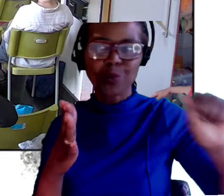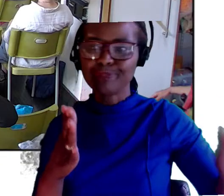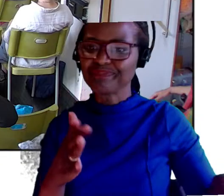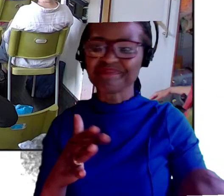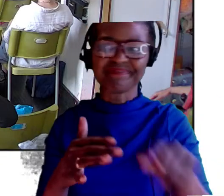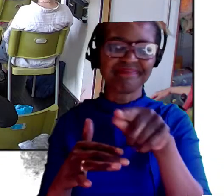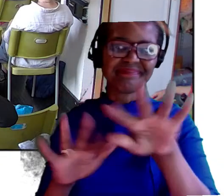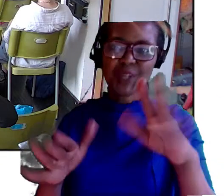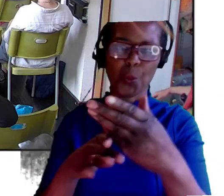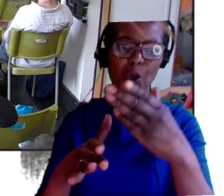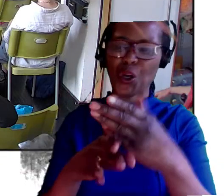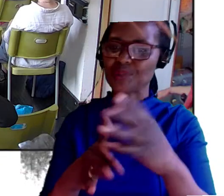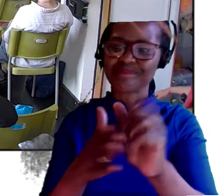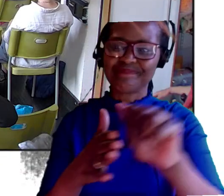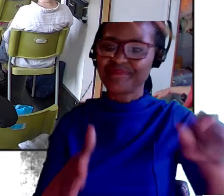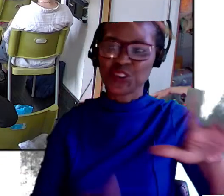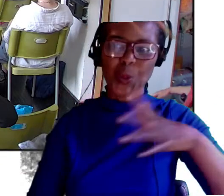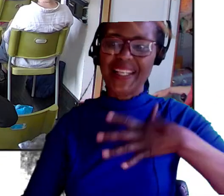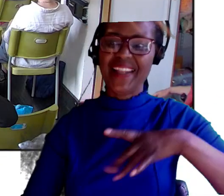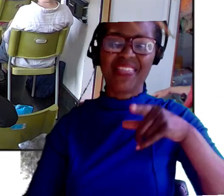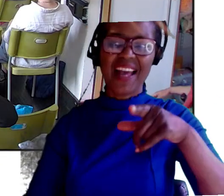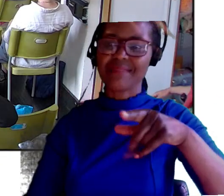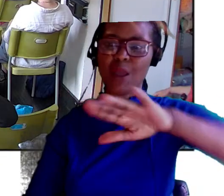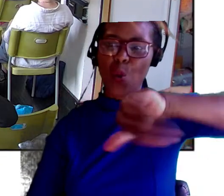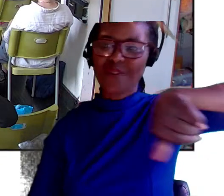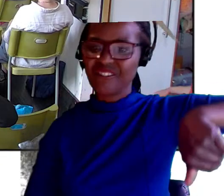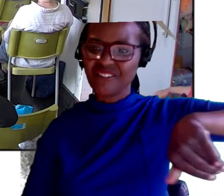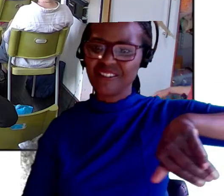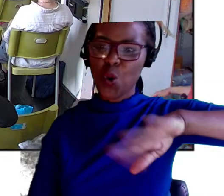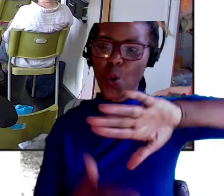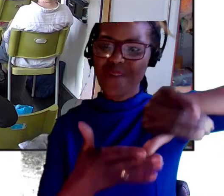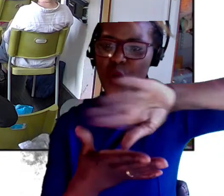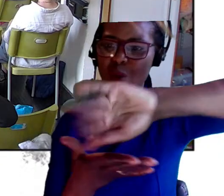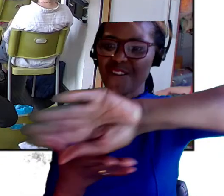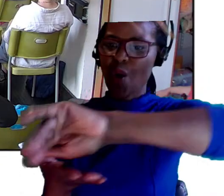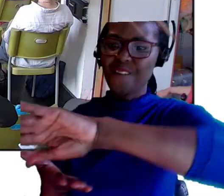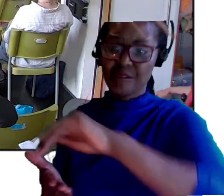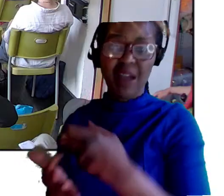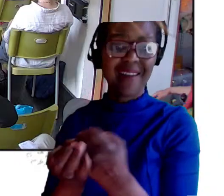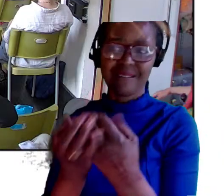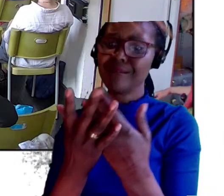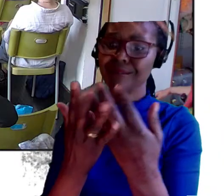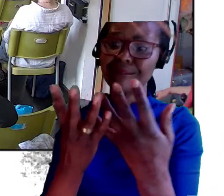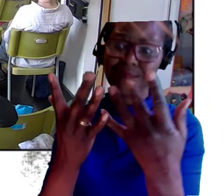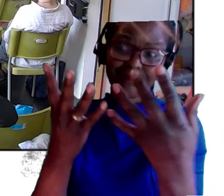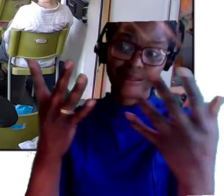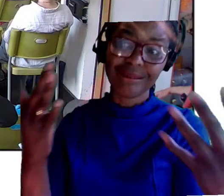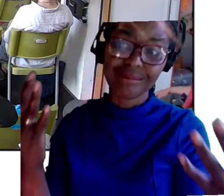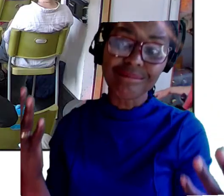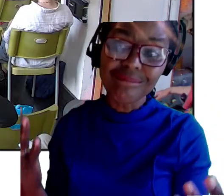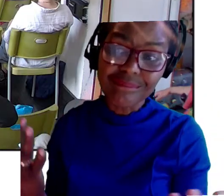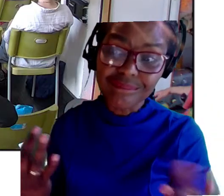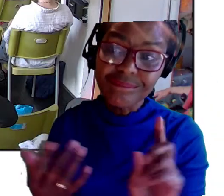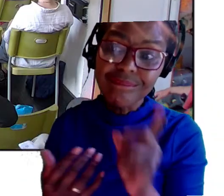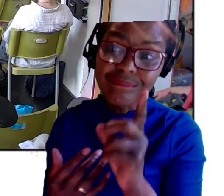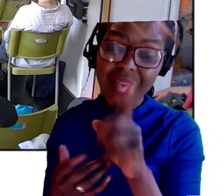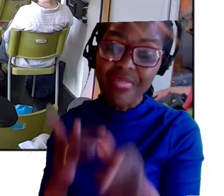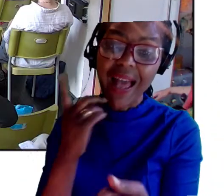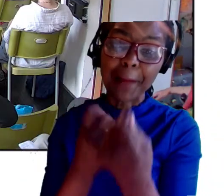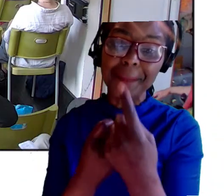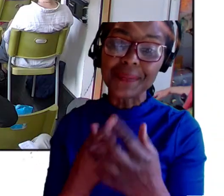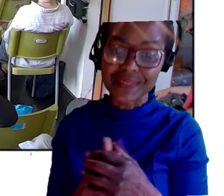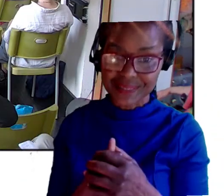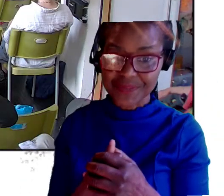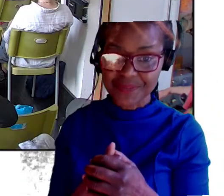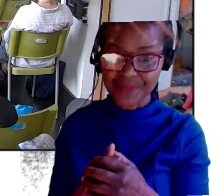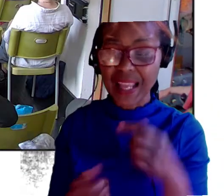to either need or want. So there were quite a few bits and pieces of like, I don't know, I suppose I wrote quite a